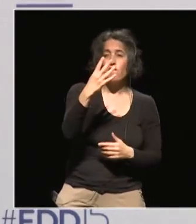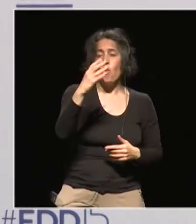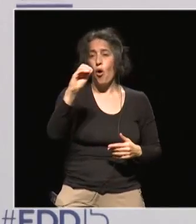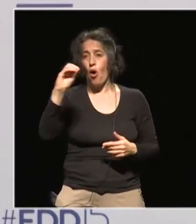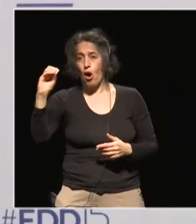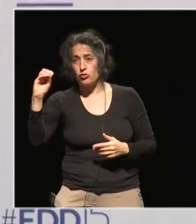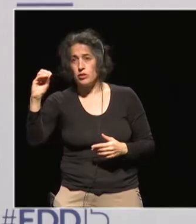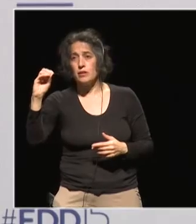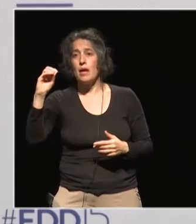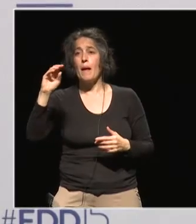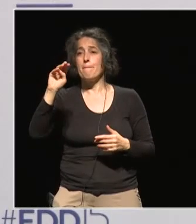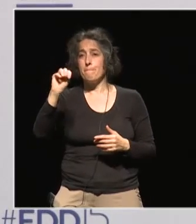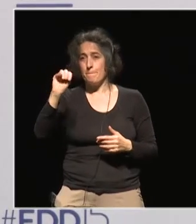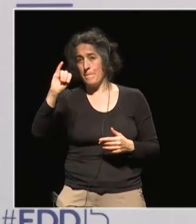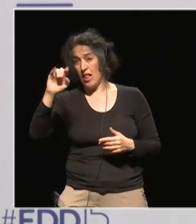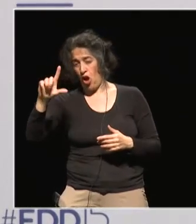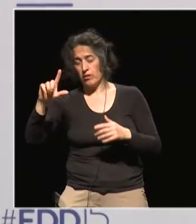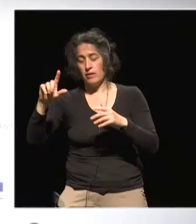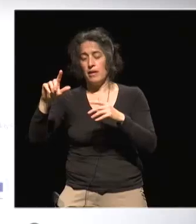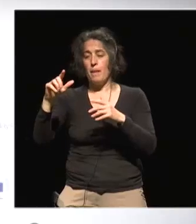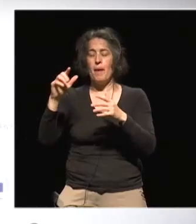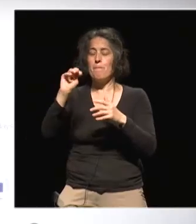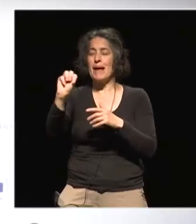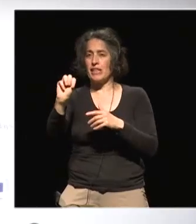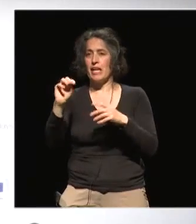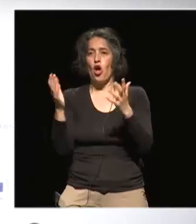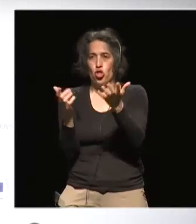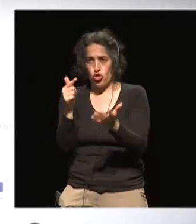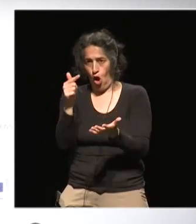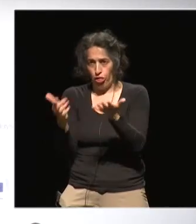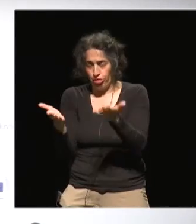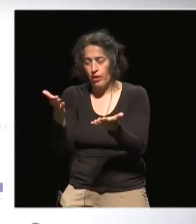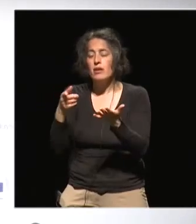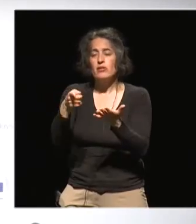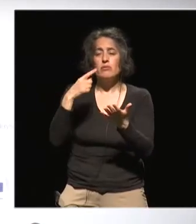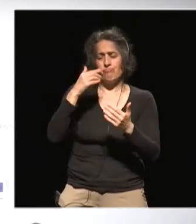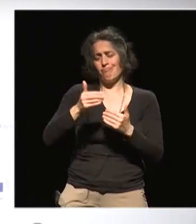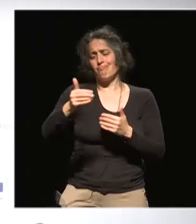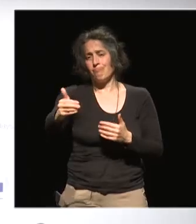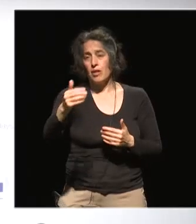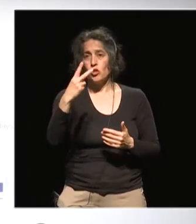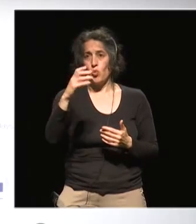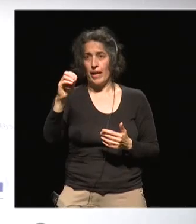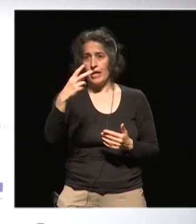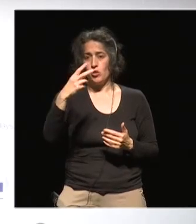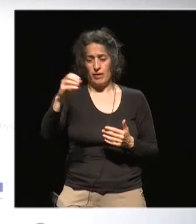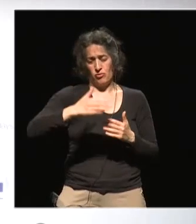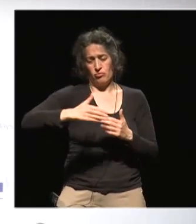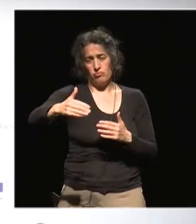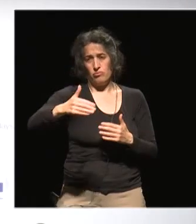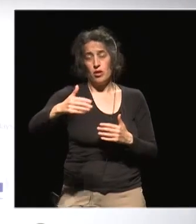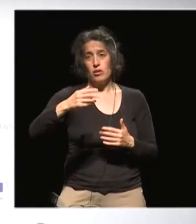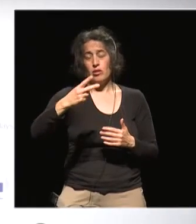by 2030. So we're planning to bring it down to 145 million metric